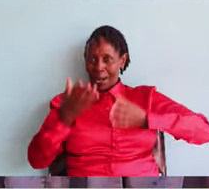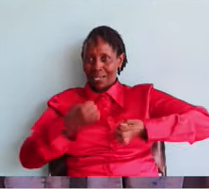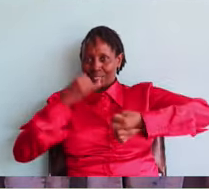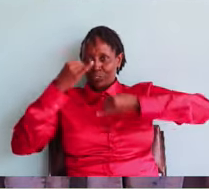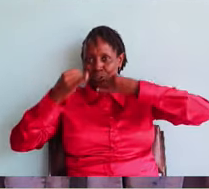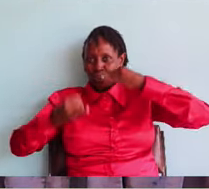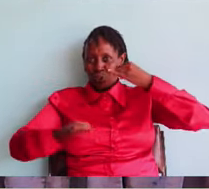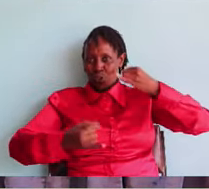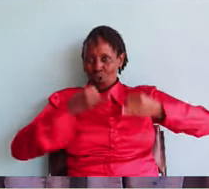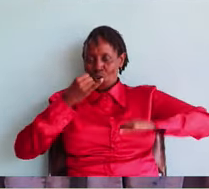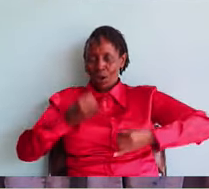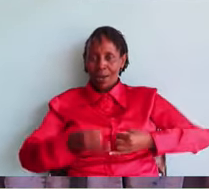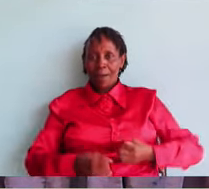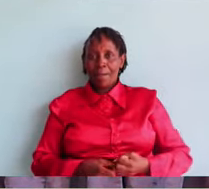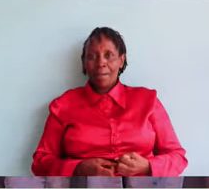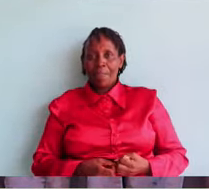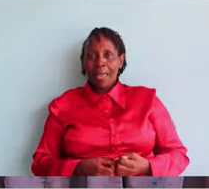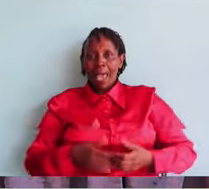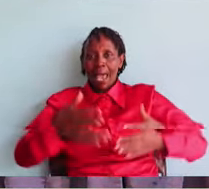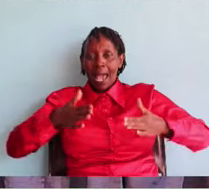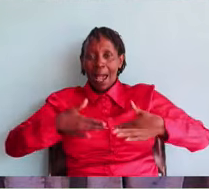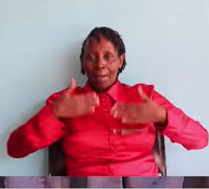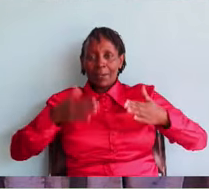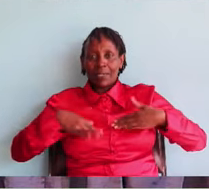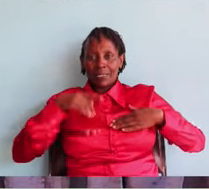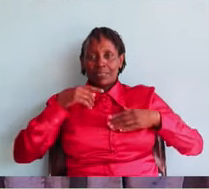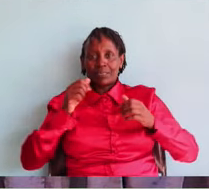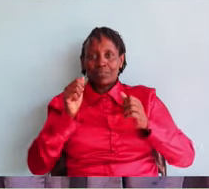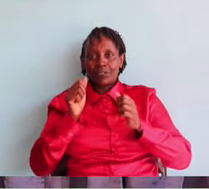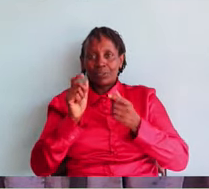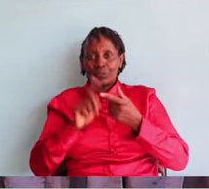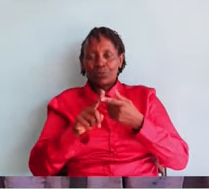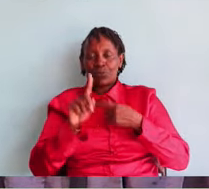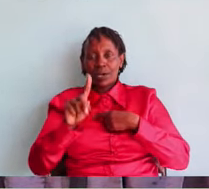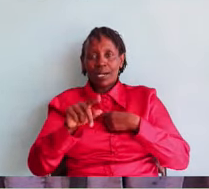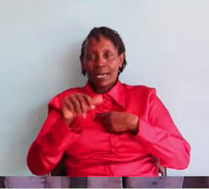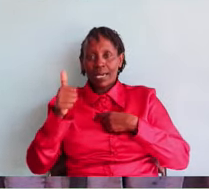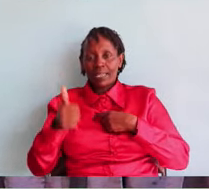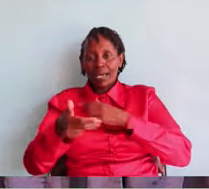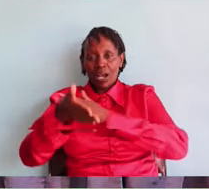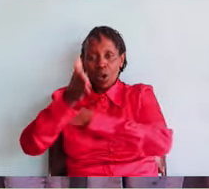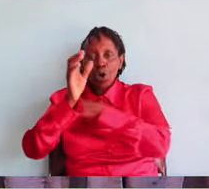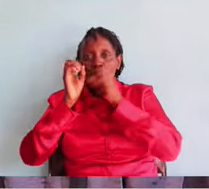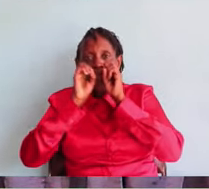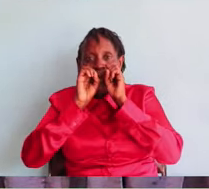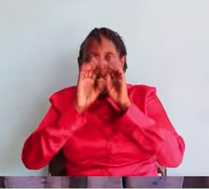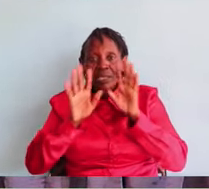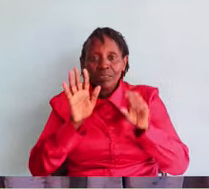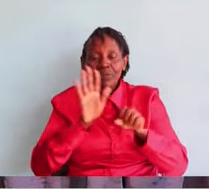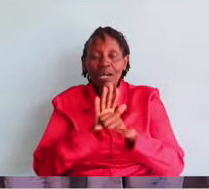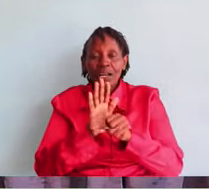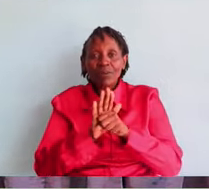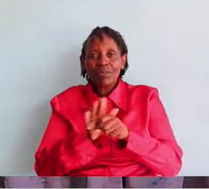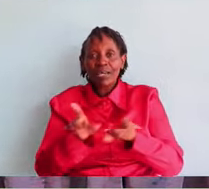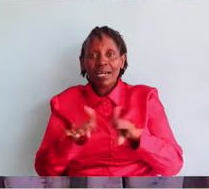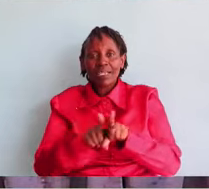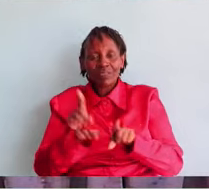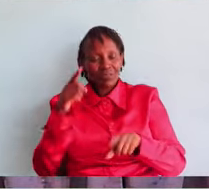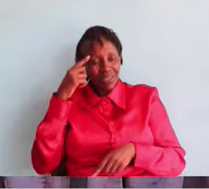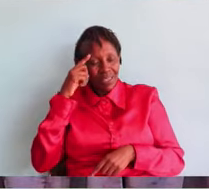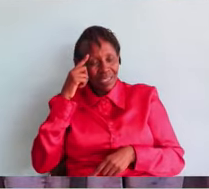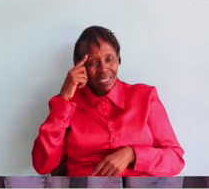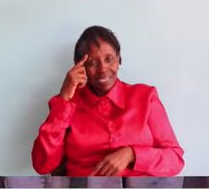another as we bring glory to God. So may God bless you abundantly as you make up your mind to